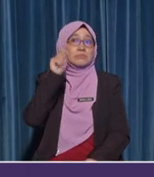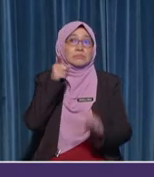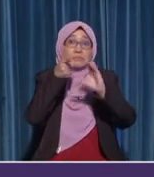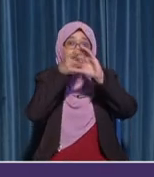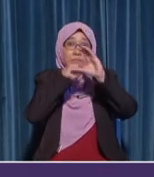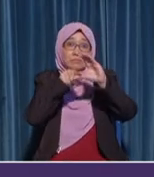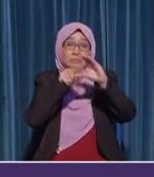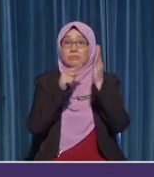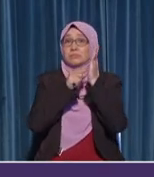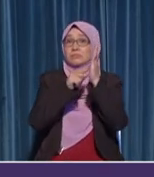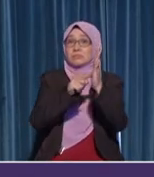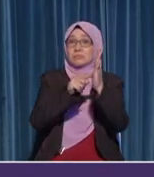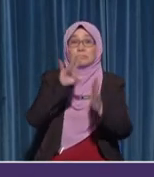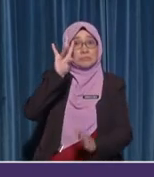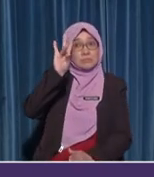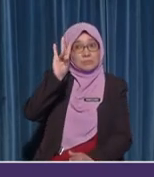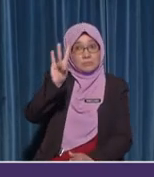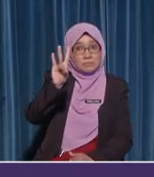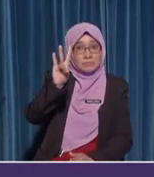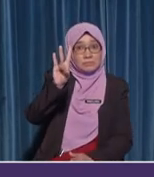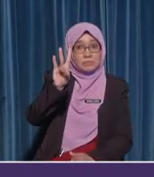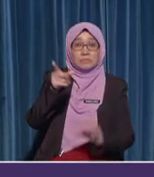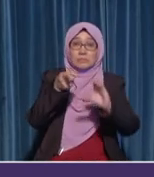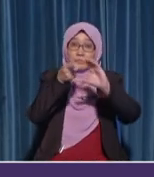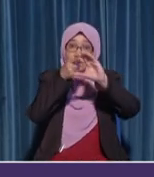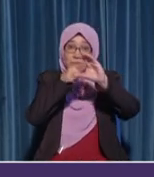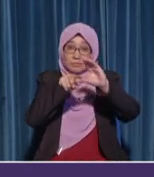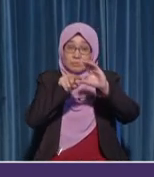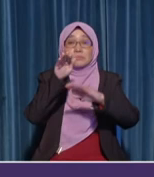shows 7 o'clock in the evening.